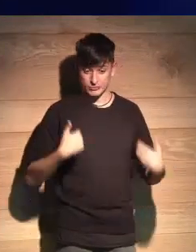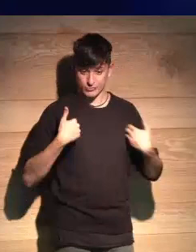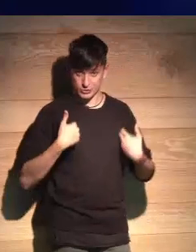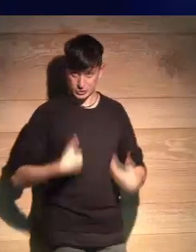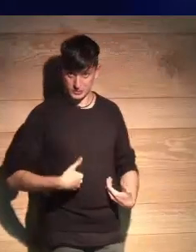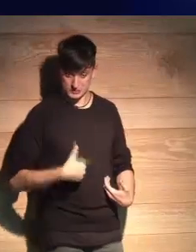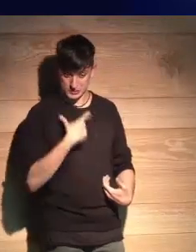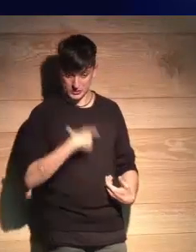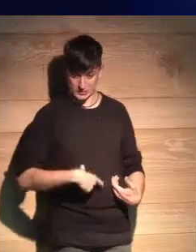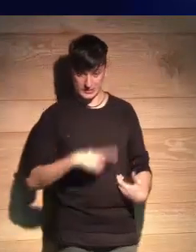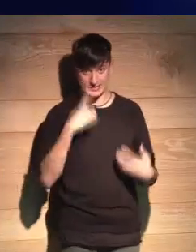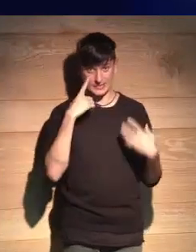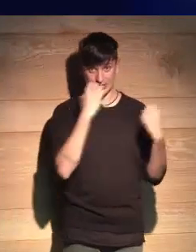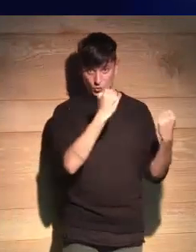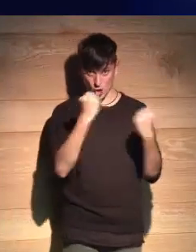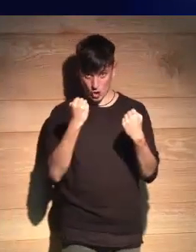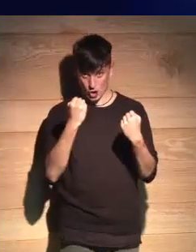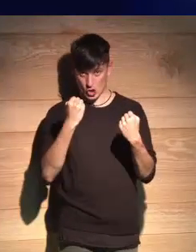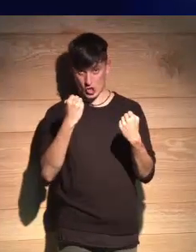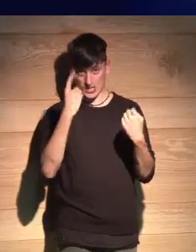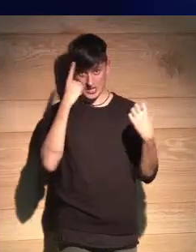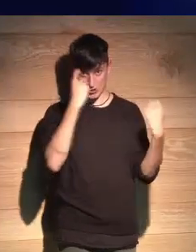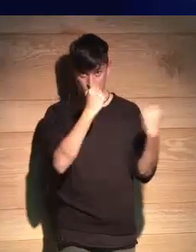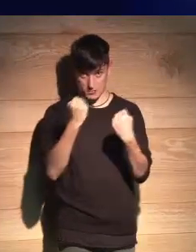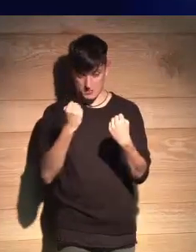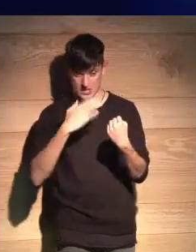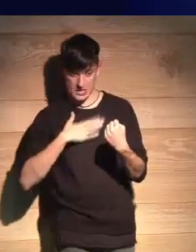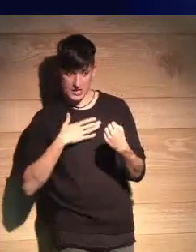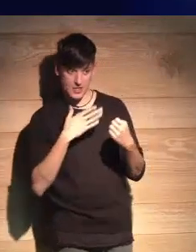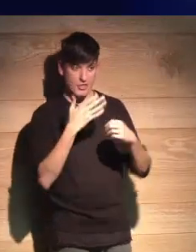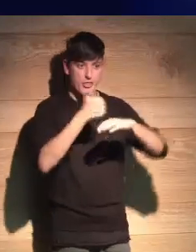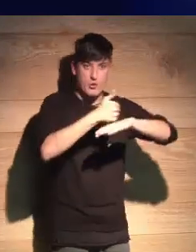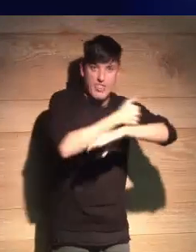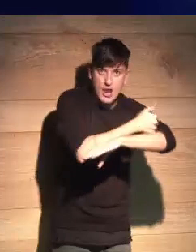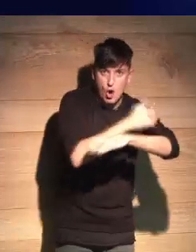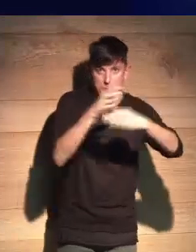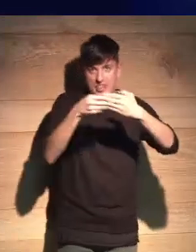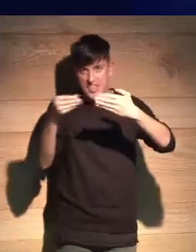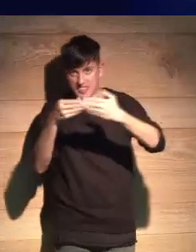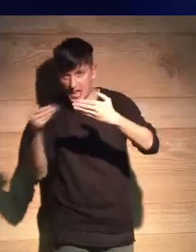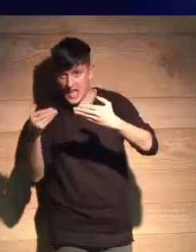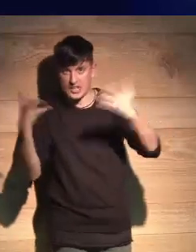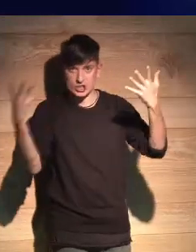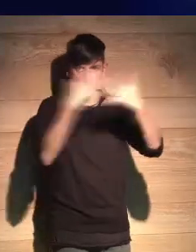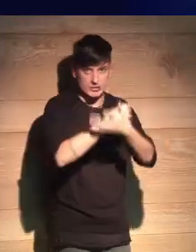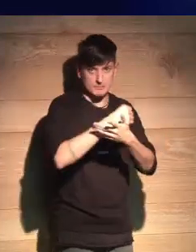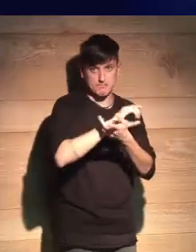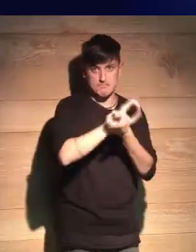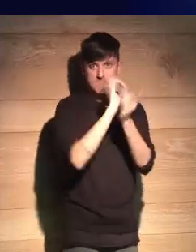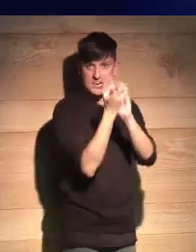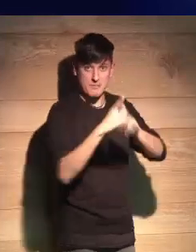where human beings, well, patients or citizens, who can be